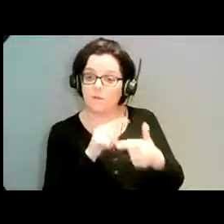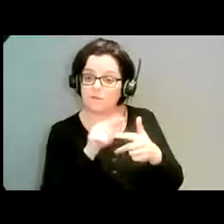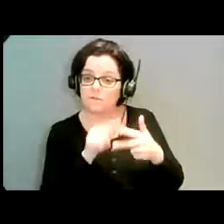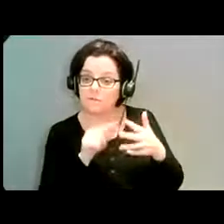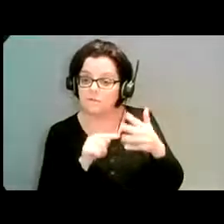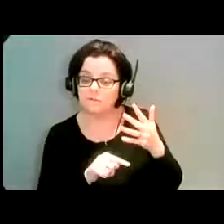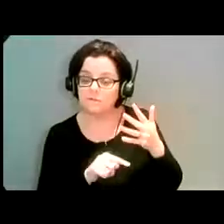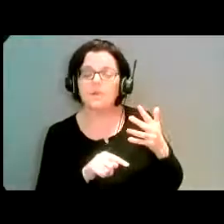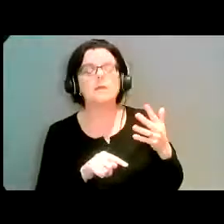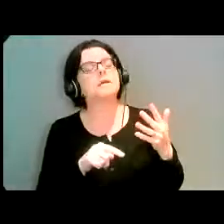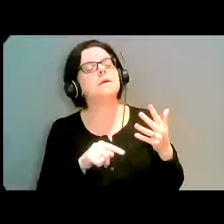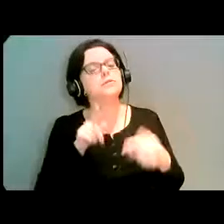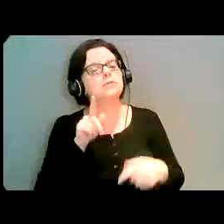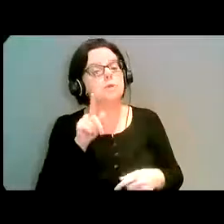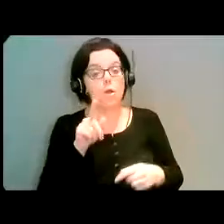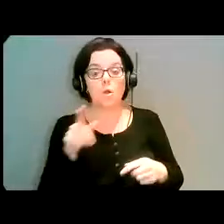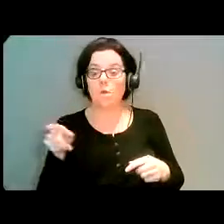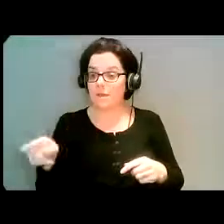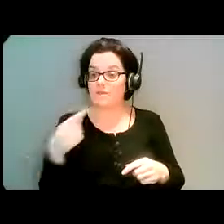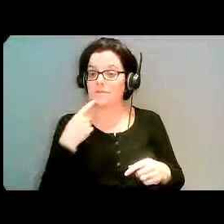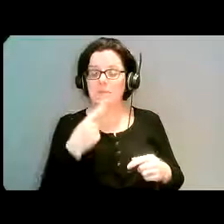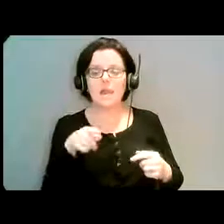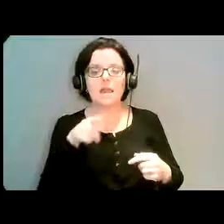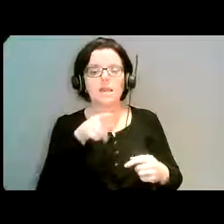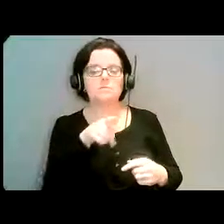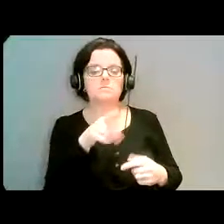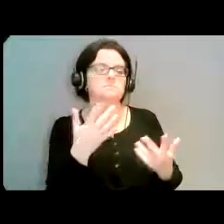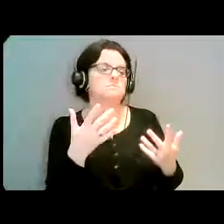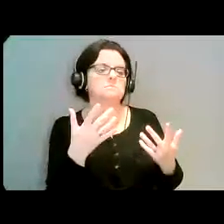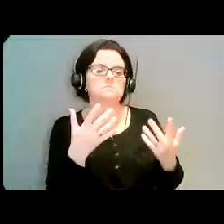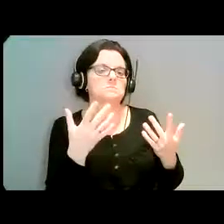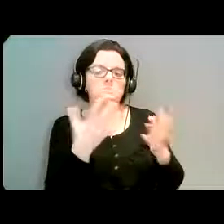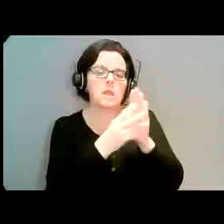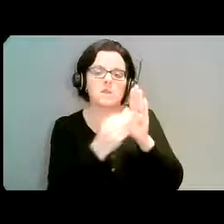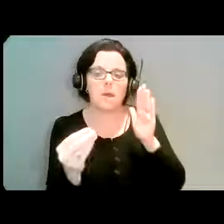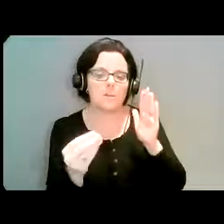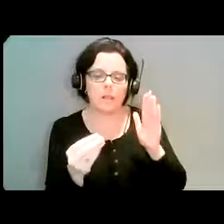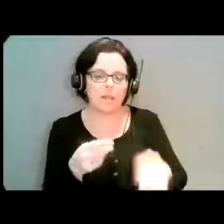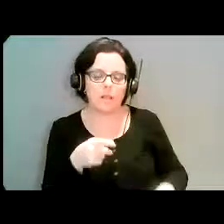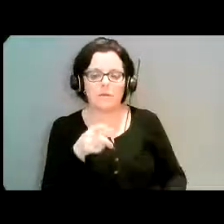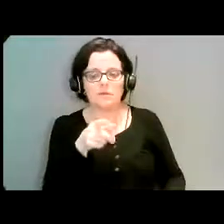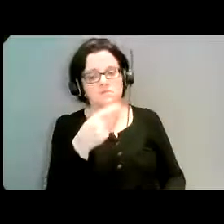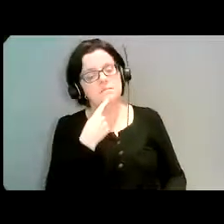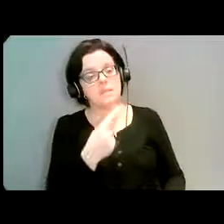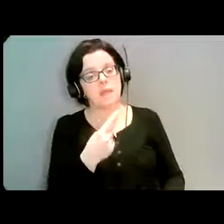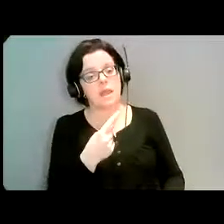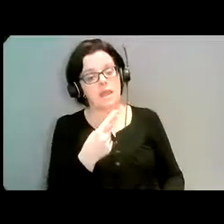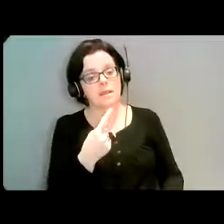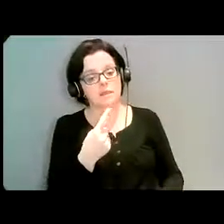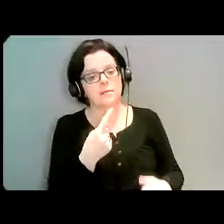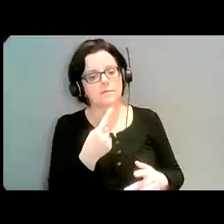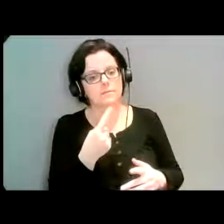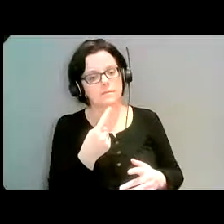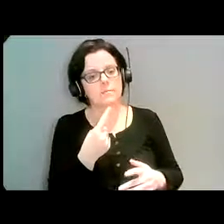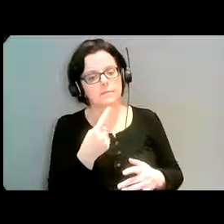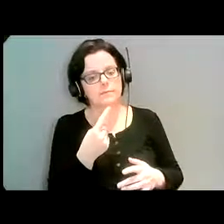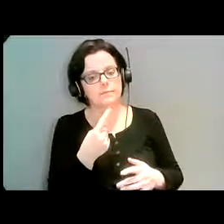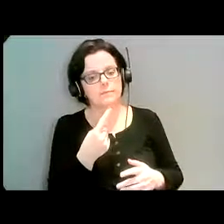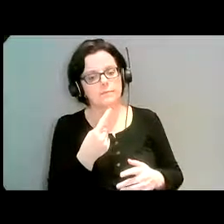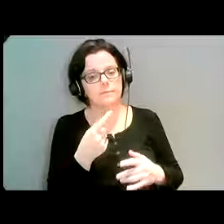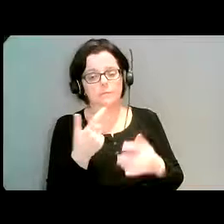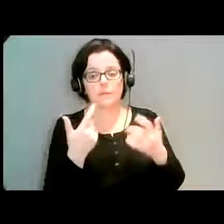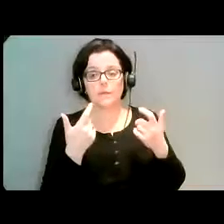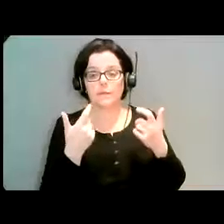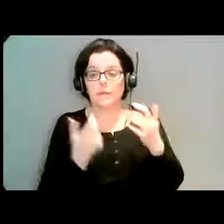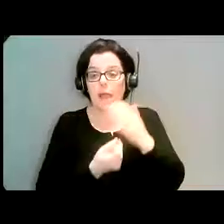And so if they, for example, say you have a need, I don't know, so real case, obviously the one that went to court, they can